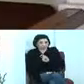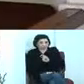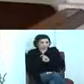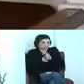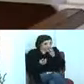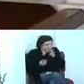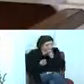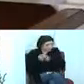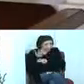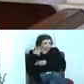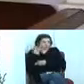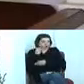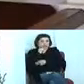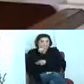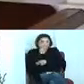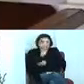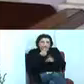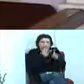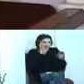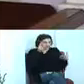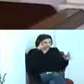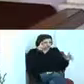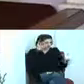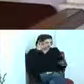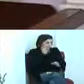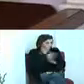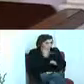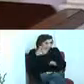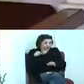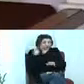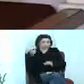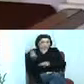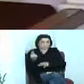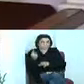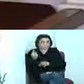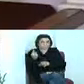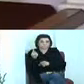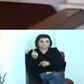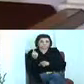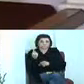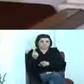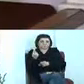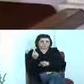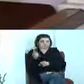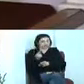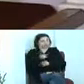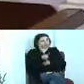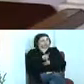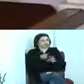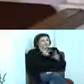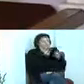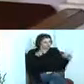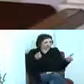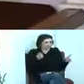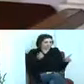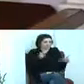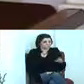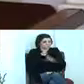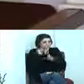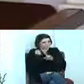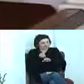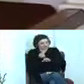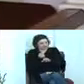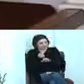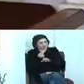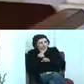prospering is not because of faith alone. but because of the condition of